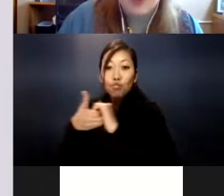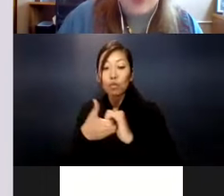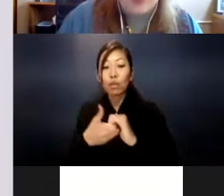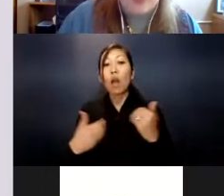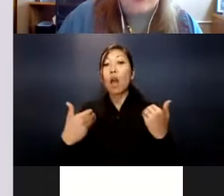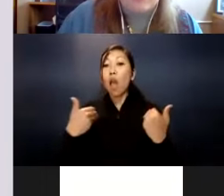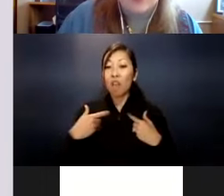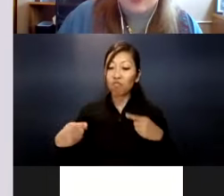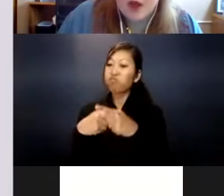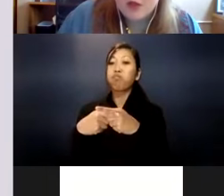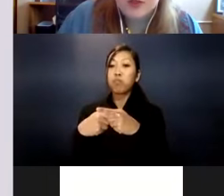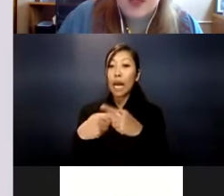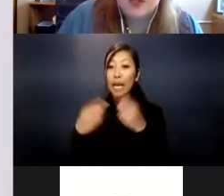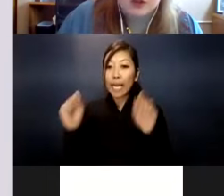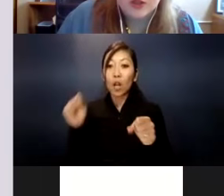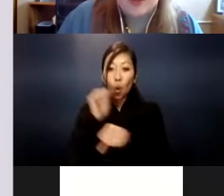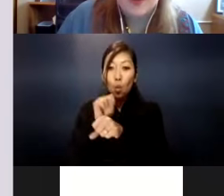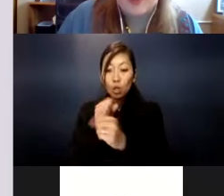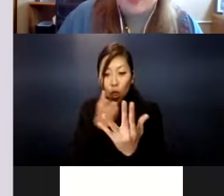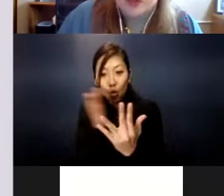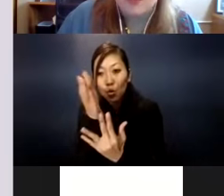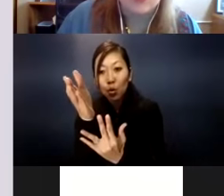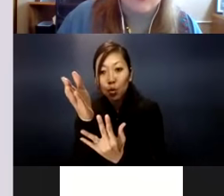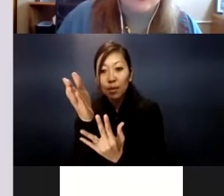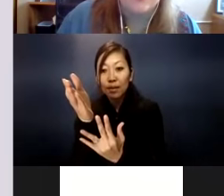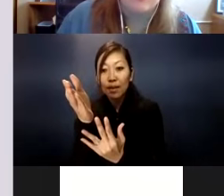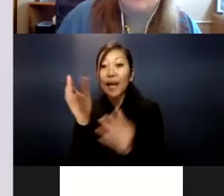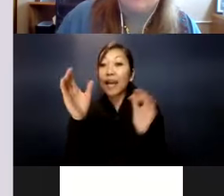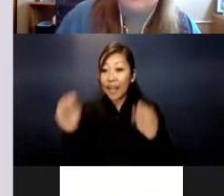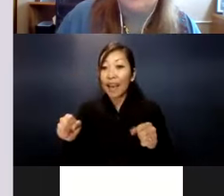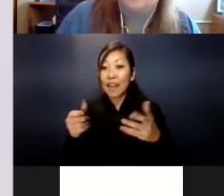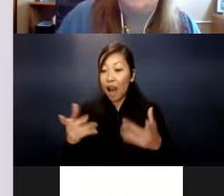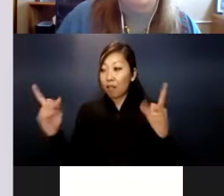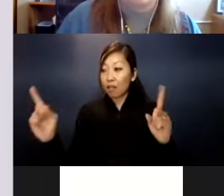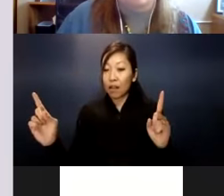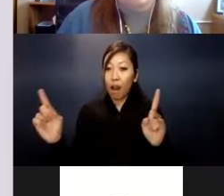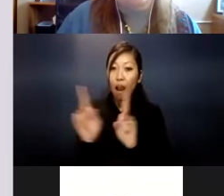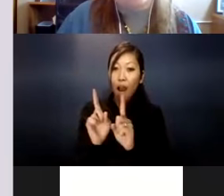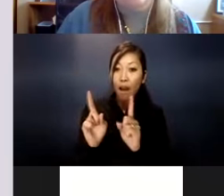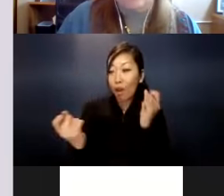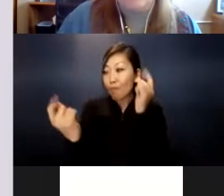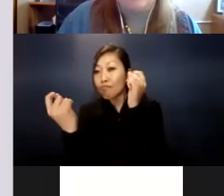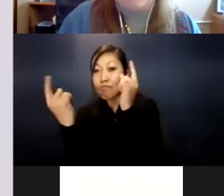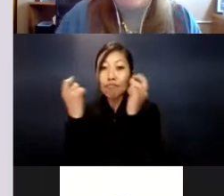partner that are healthy and good and that can bring you closer together in your relationship. So it's important to talk about